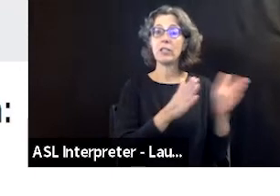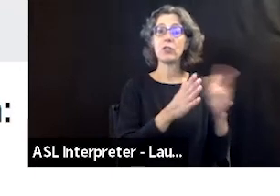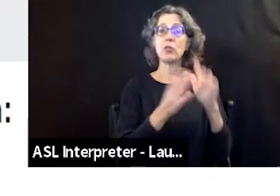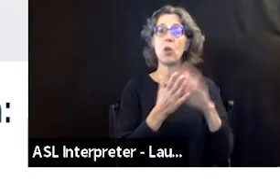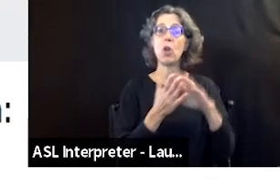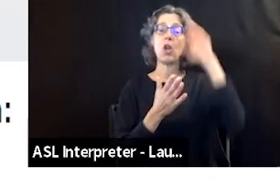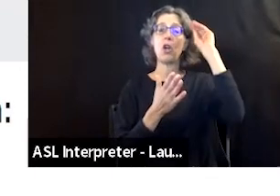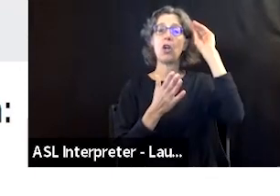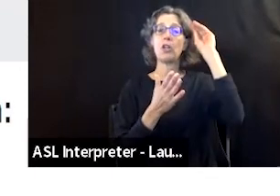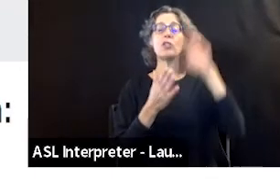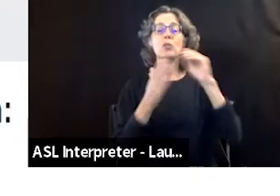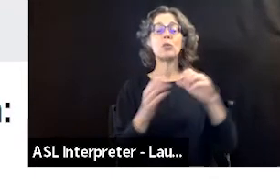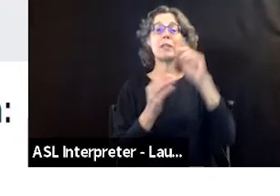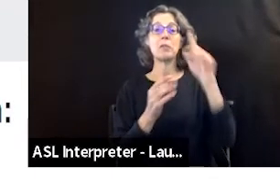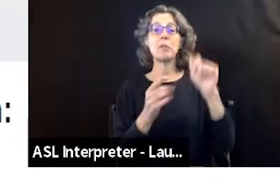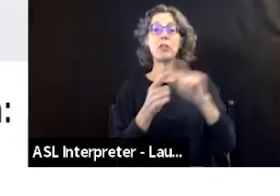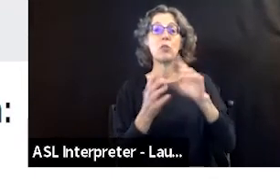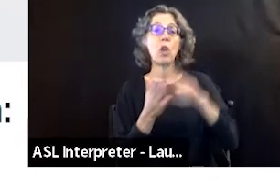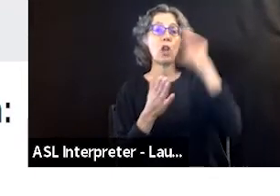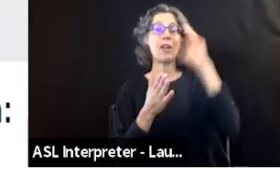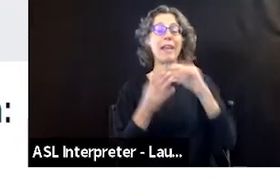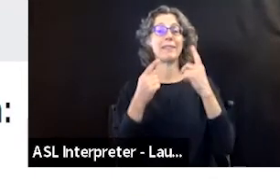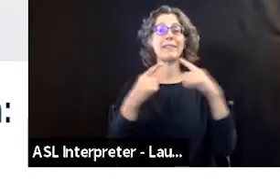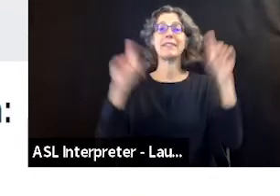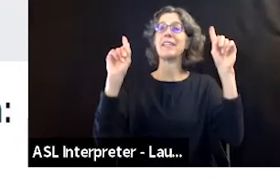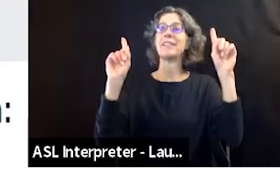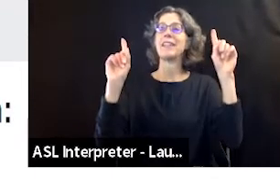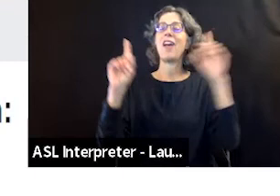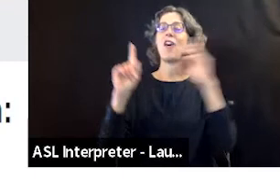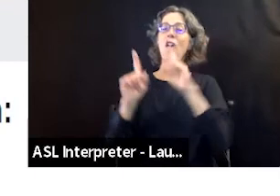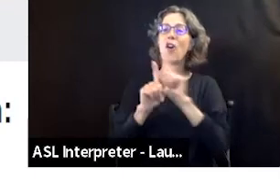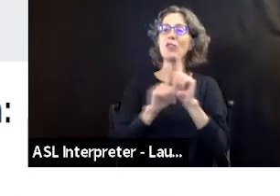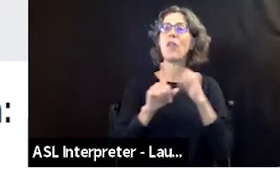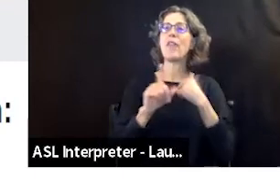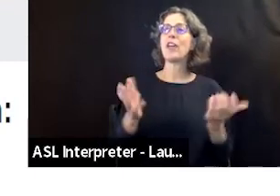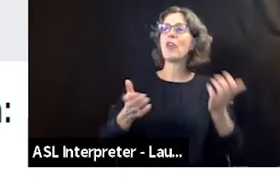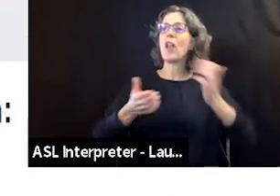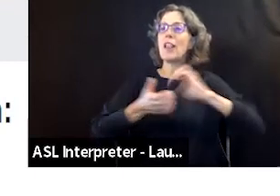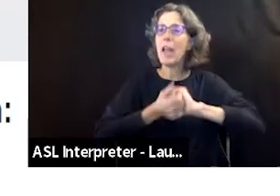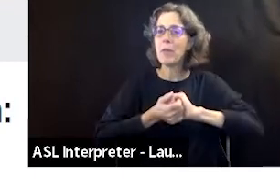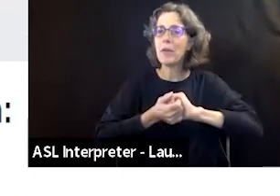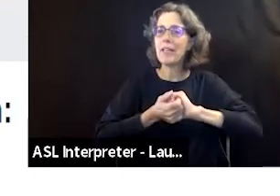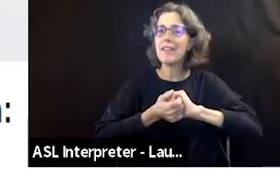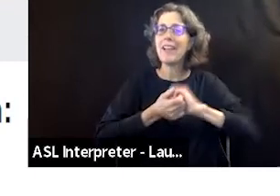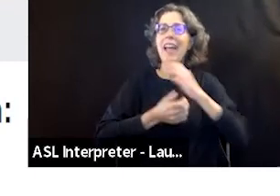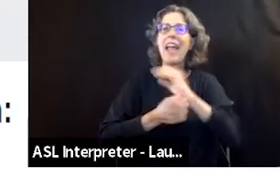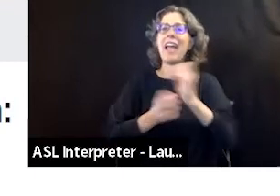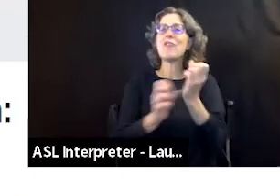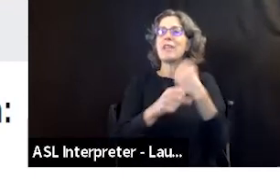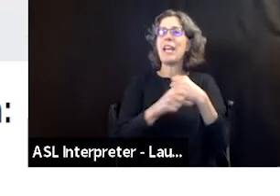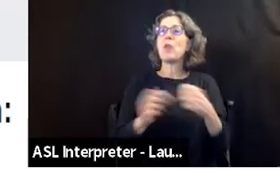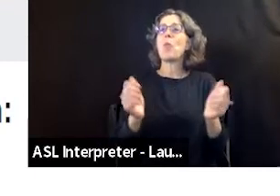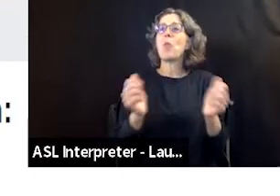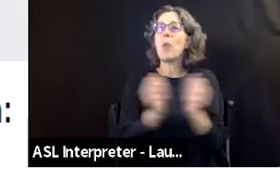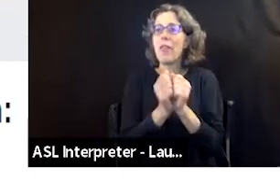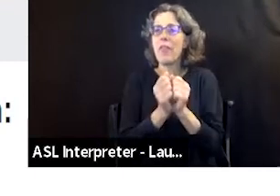succeed. And finally, champions of inclusion collaborate and co-create with students and